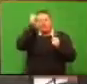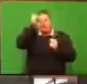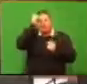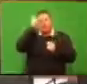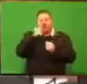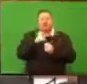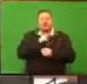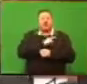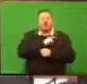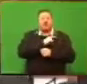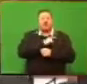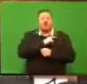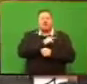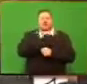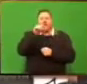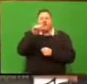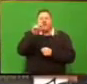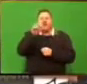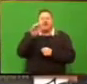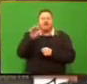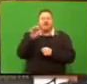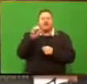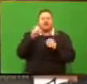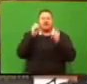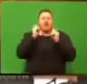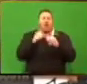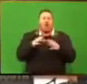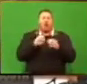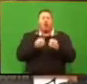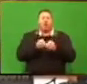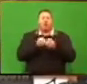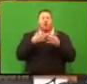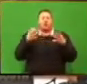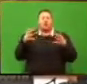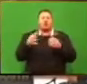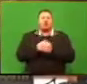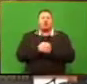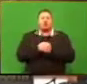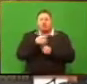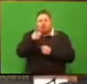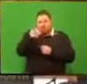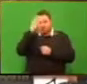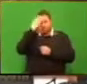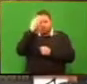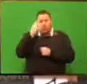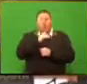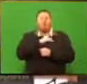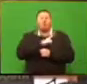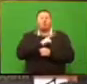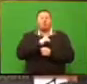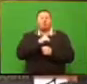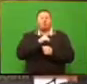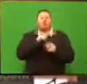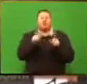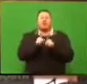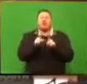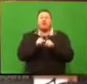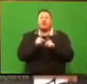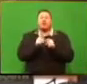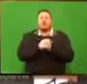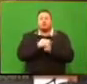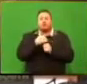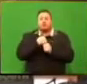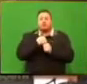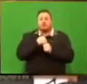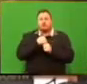we understand why the ANC has lost the majority. And you know it too. What I find striking is